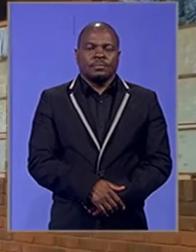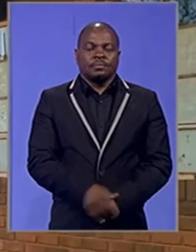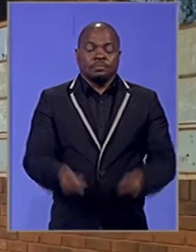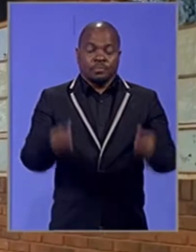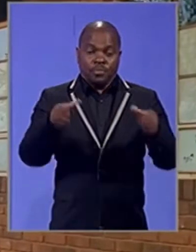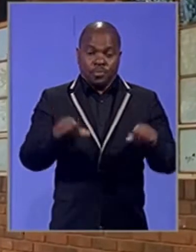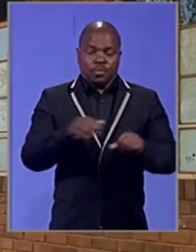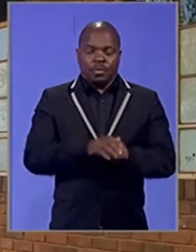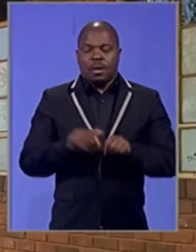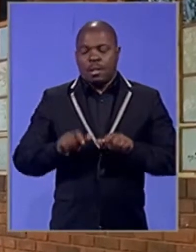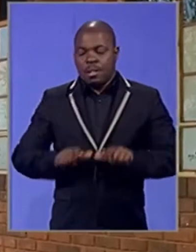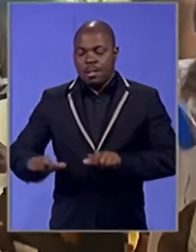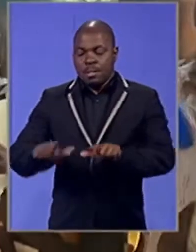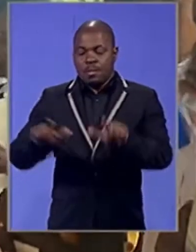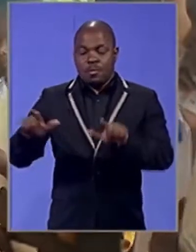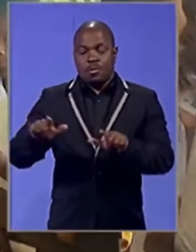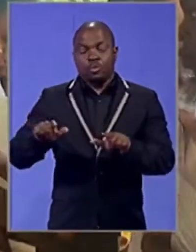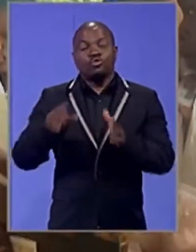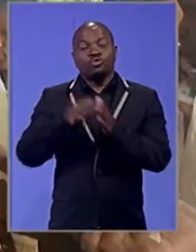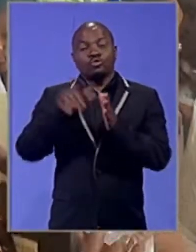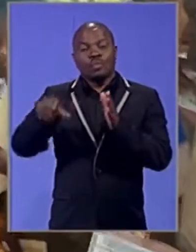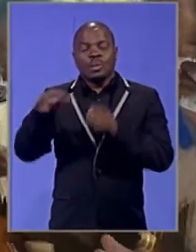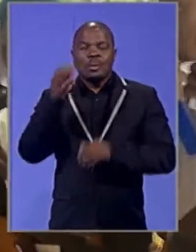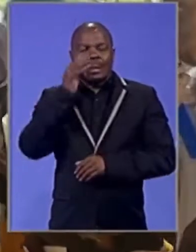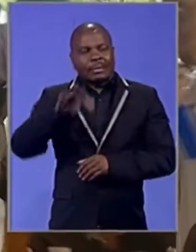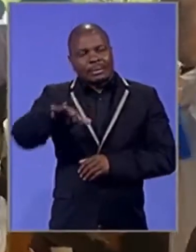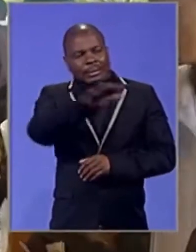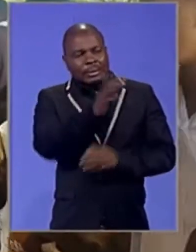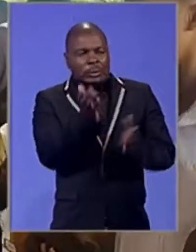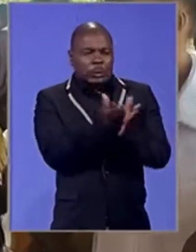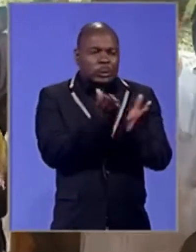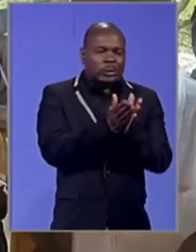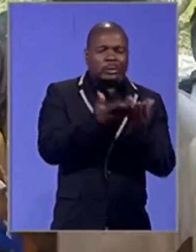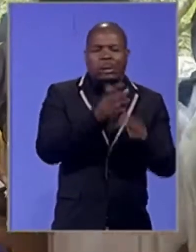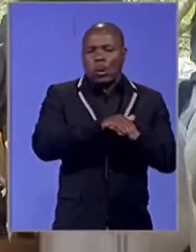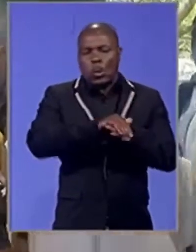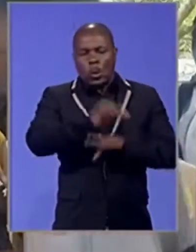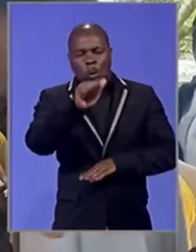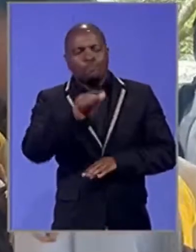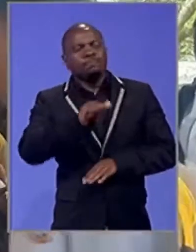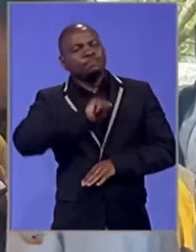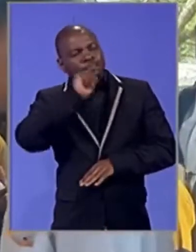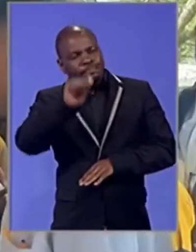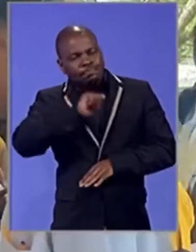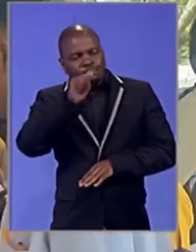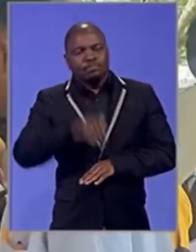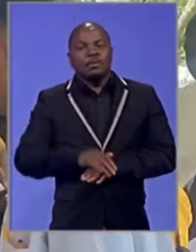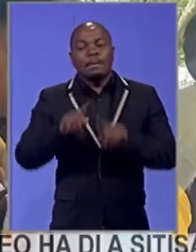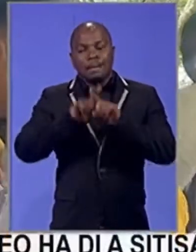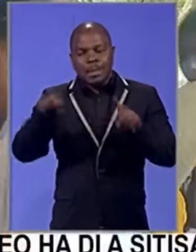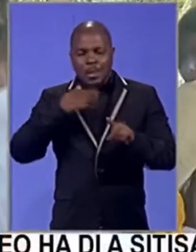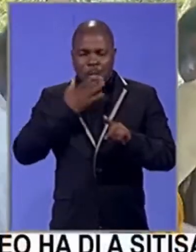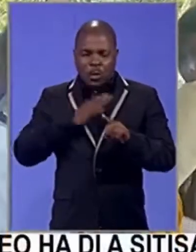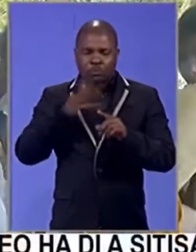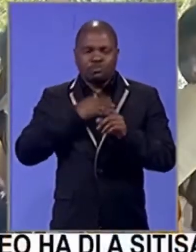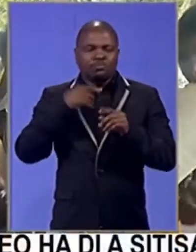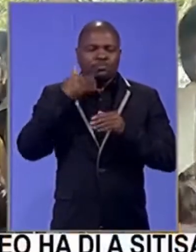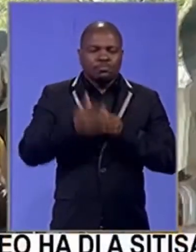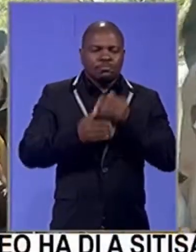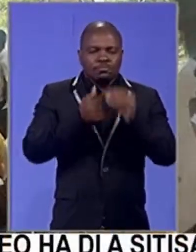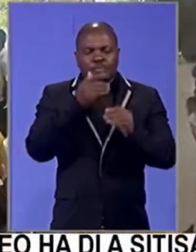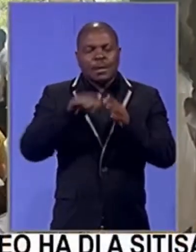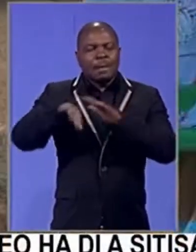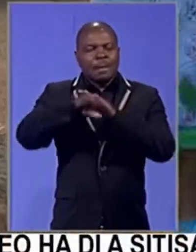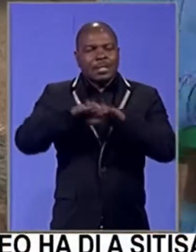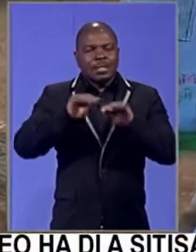Kaulele marutwana ba Limpopo ba rele ha maemo a dikolo tsa bona ile a sa jeseng dithewelang. Ba ikemiseditse o sia letshwao pheletsong ya leeto la bona la thuto